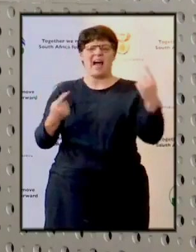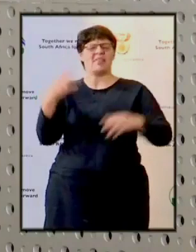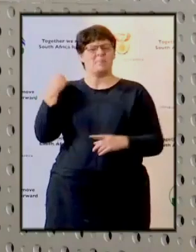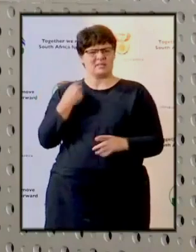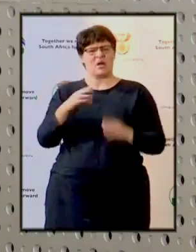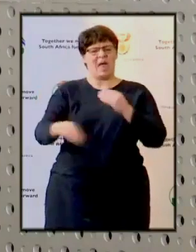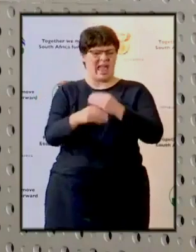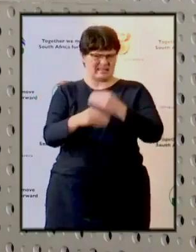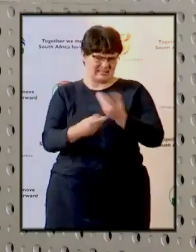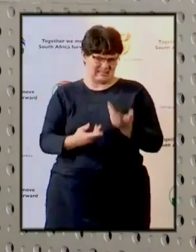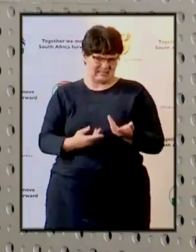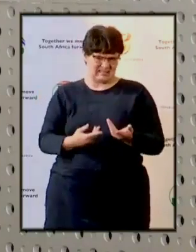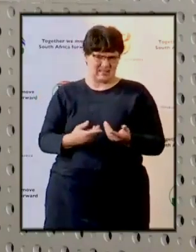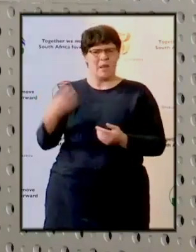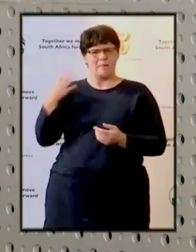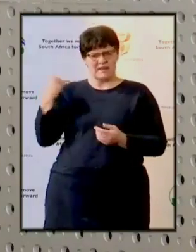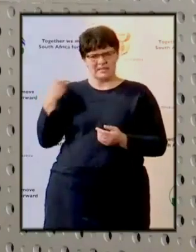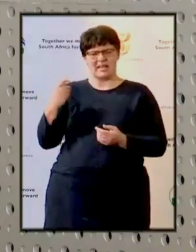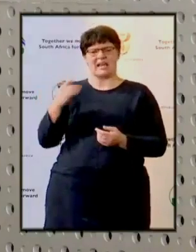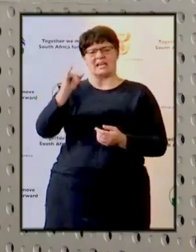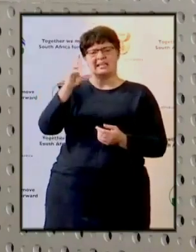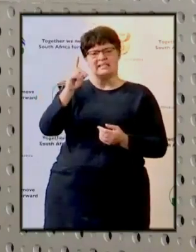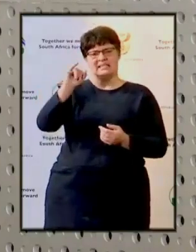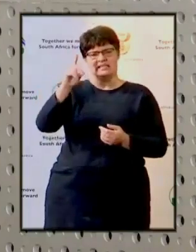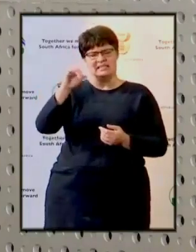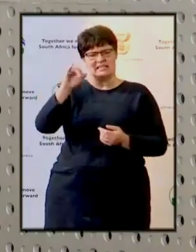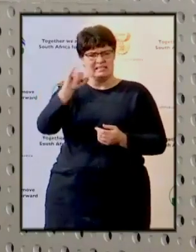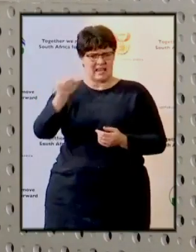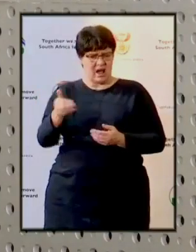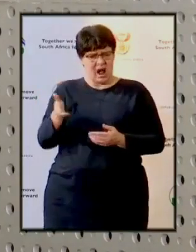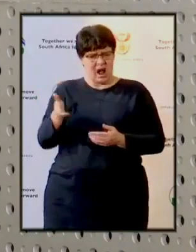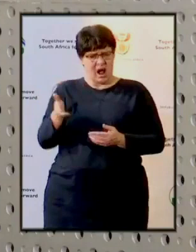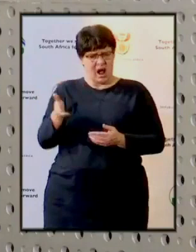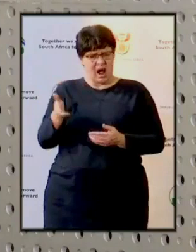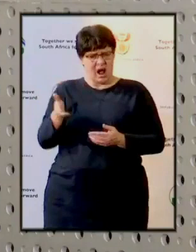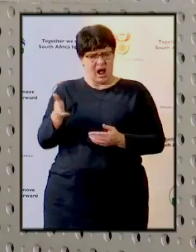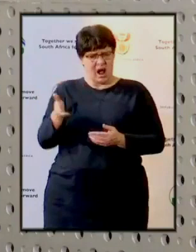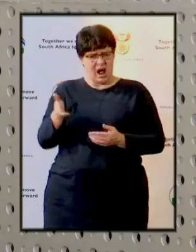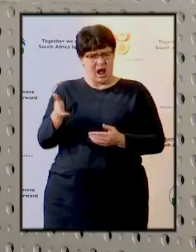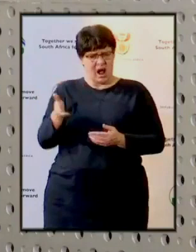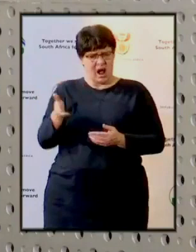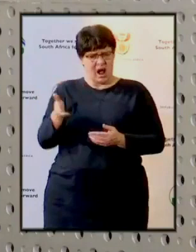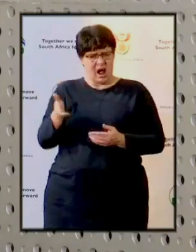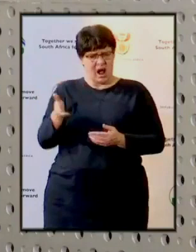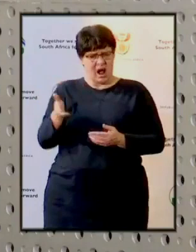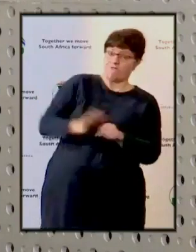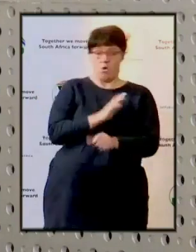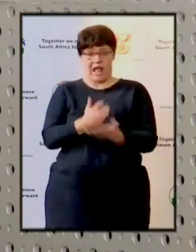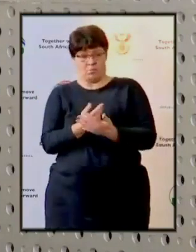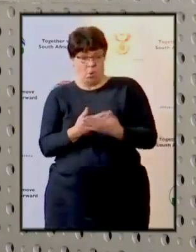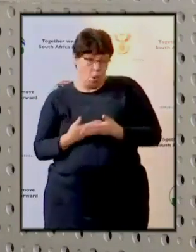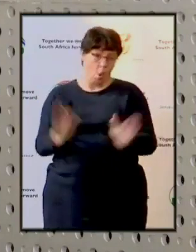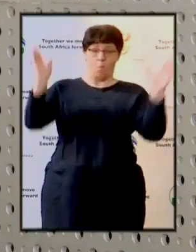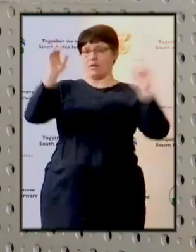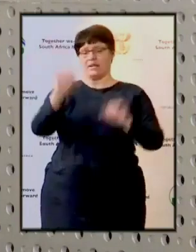list. Minister Didiza is here. She'll be talking about agriculture. And even with that, it's not a full reopening of the economy. It